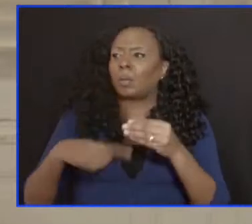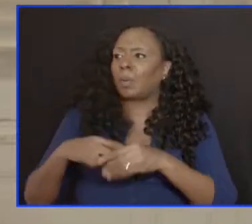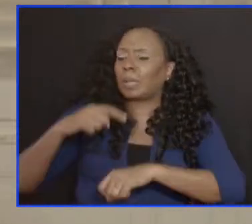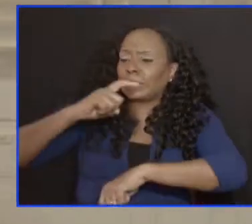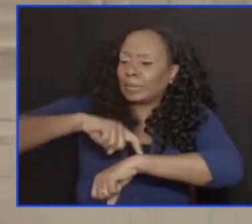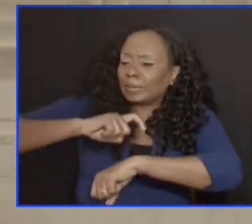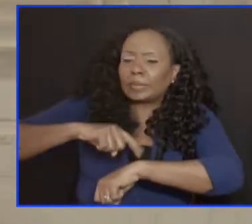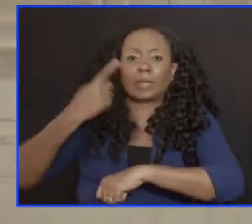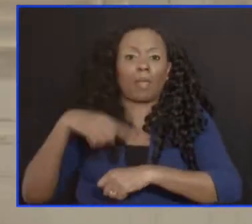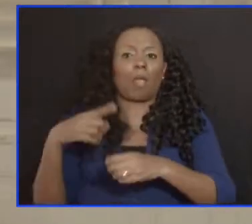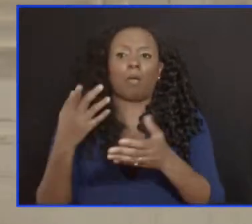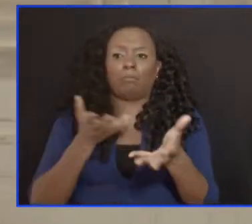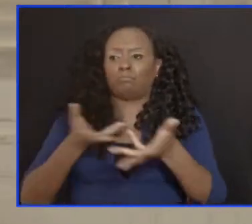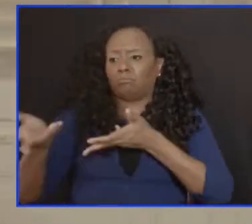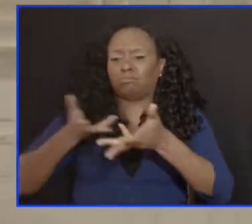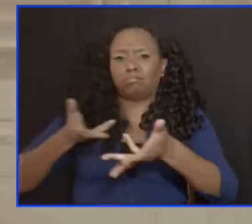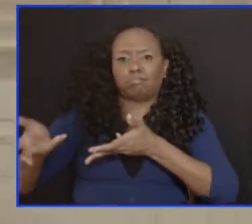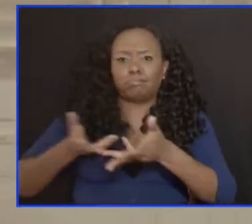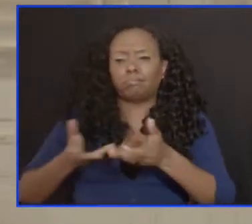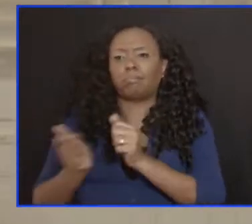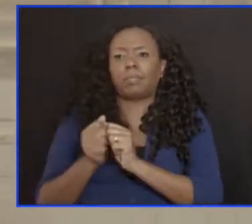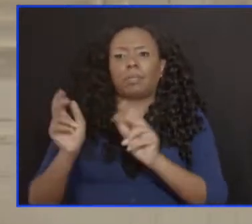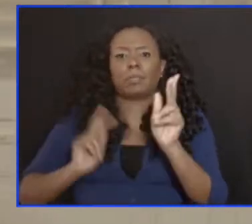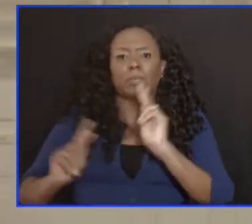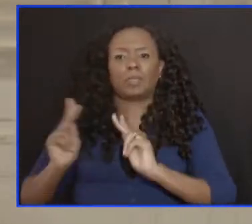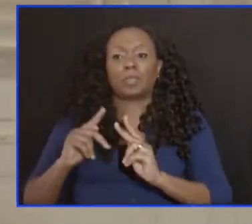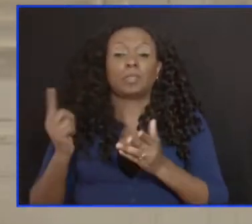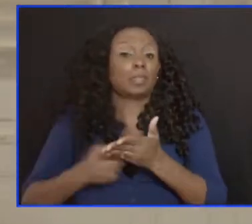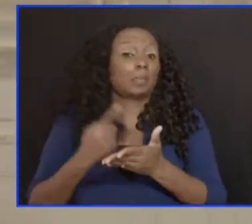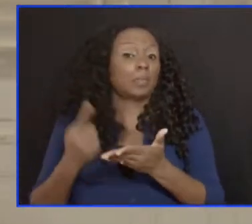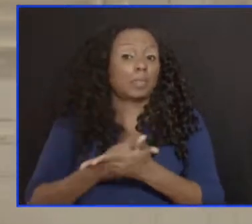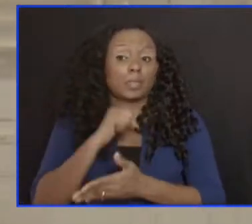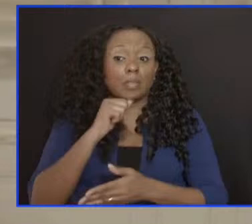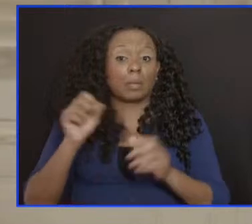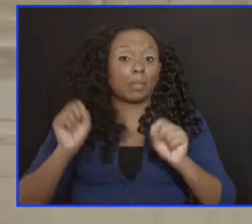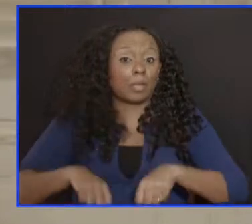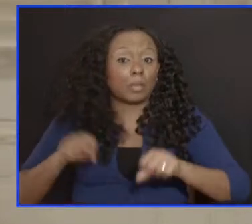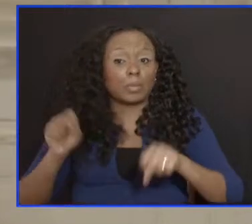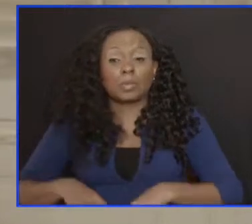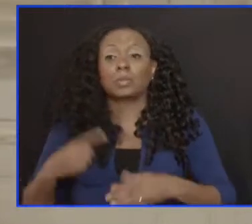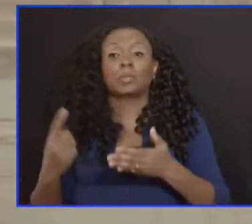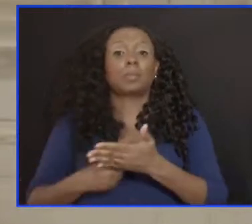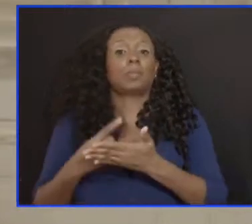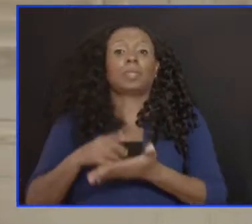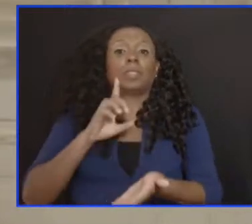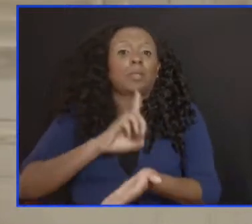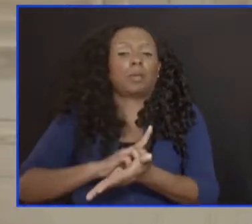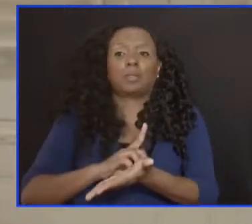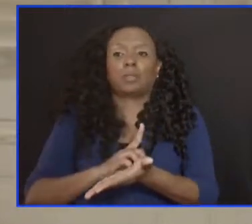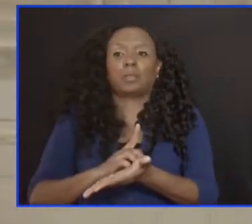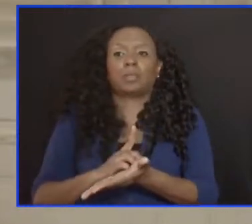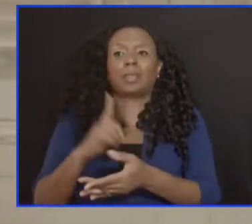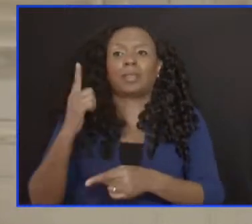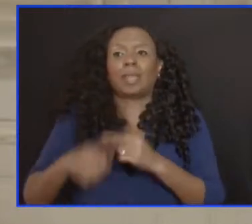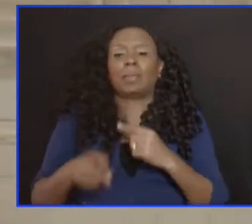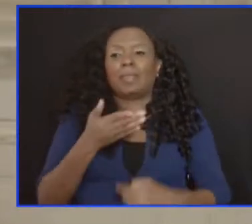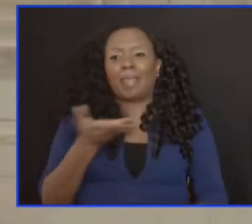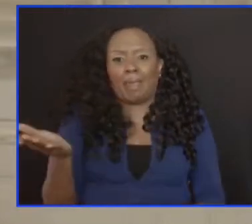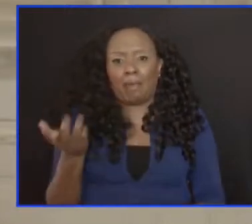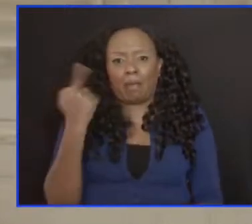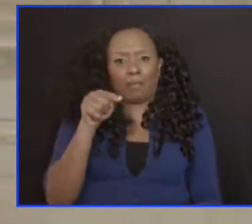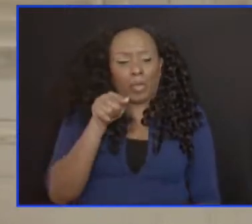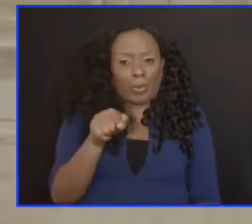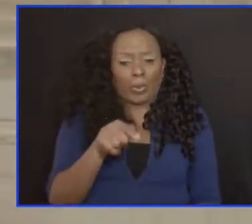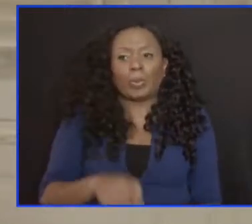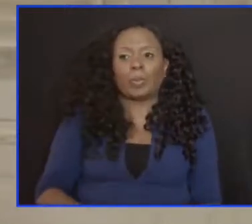and talking to persons while they're there. Sometimes it's not always possible. Sometimes there are emergencies, but we will do our best to ensure that it happens.